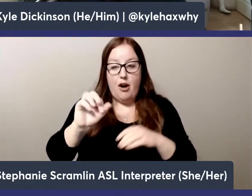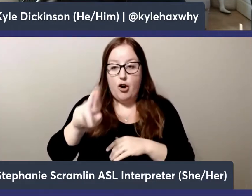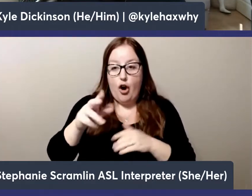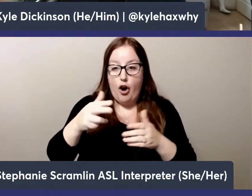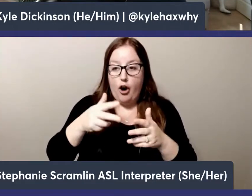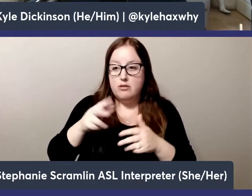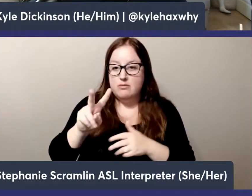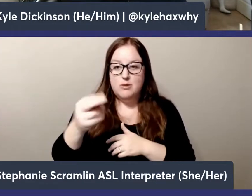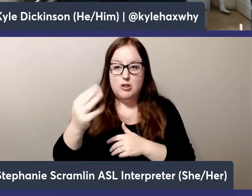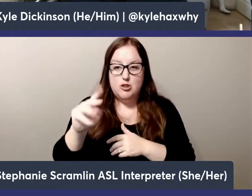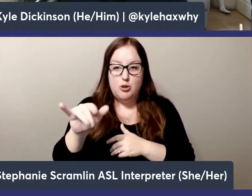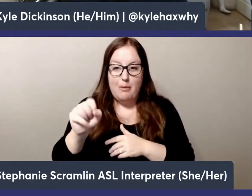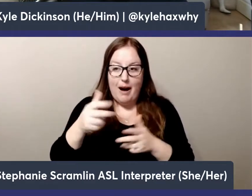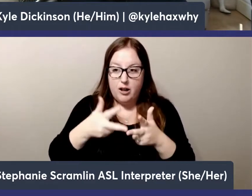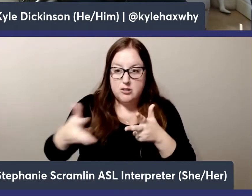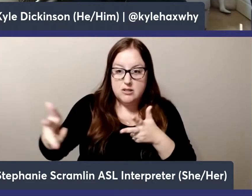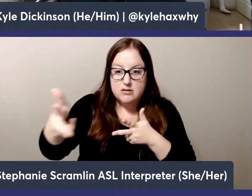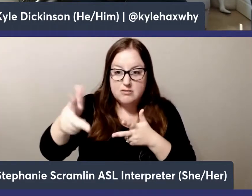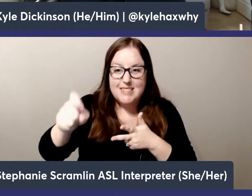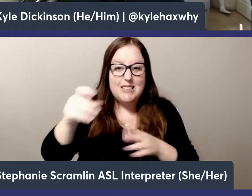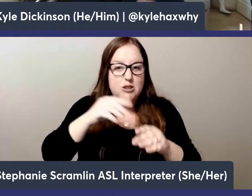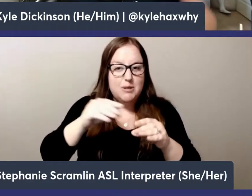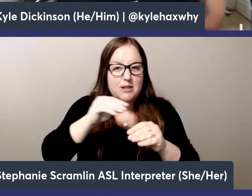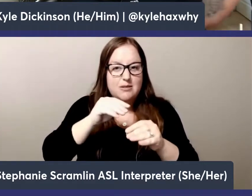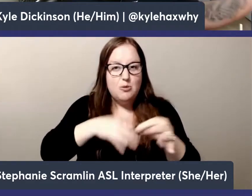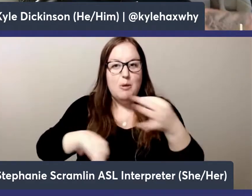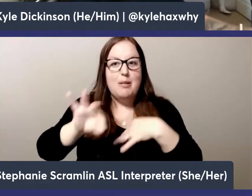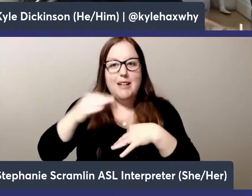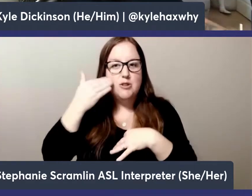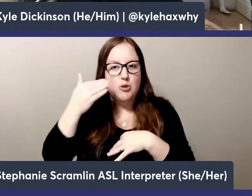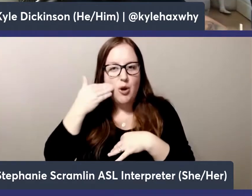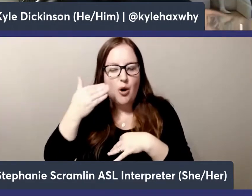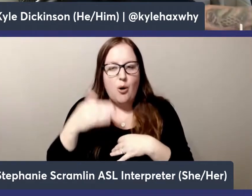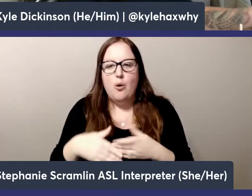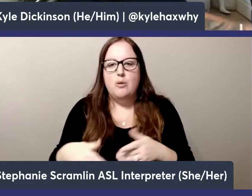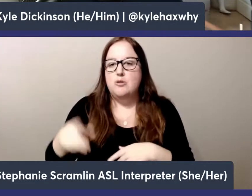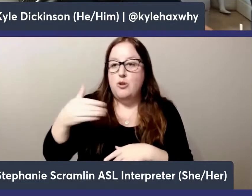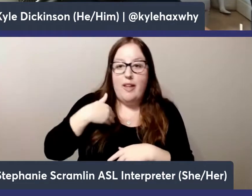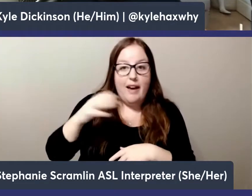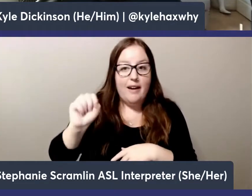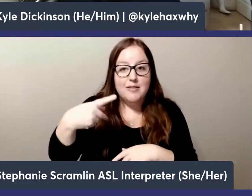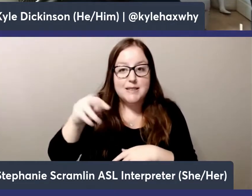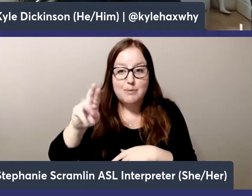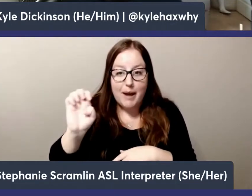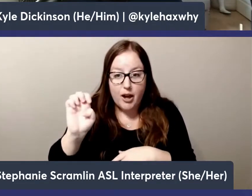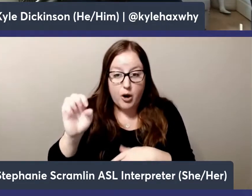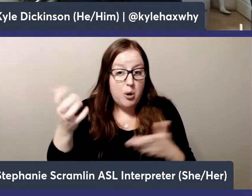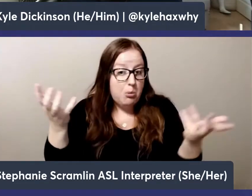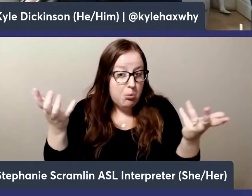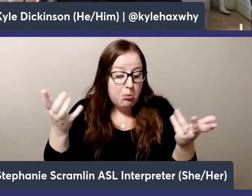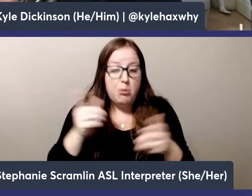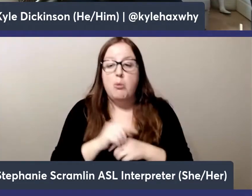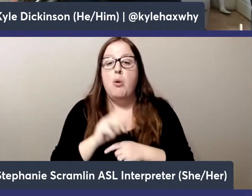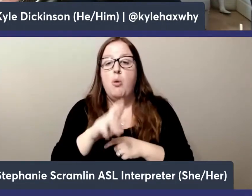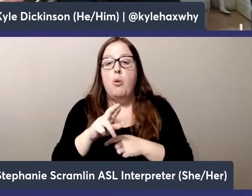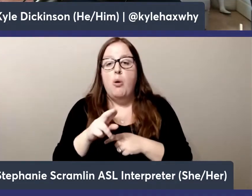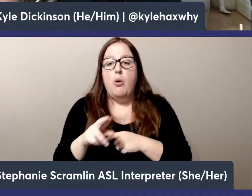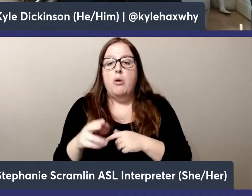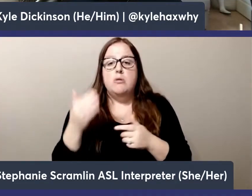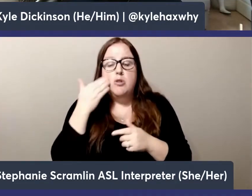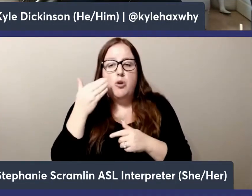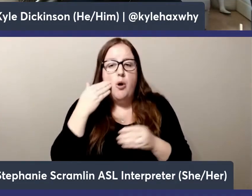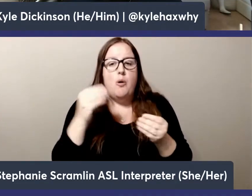out and it needs to be replaced. What's the condition Yeah. of their spare, or do they even have the spare in their vehicle? Ways to make it